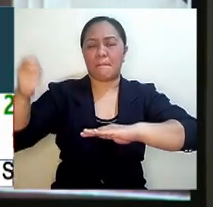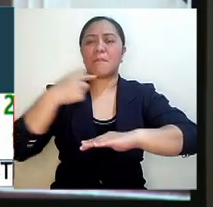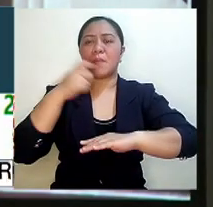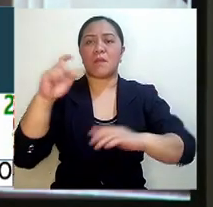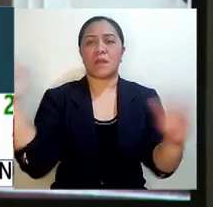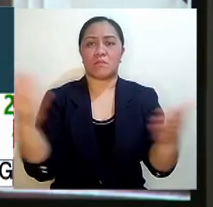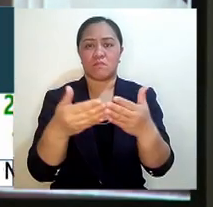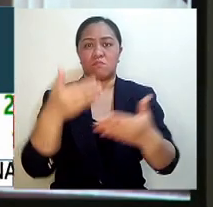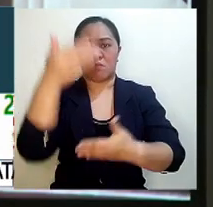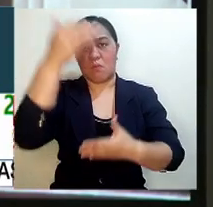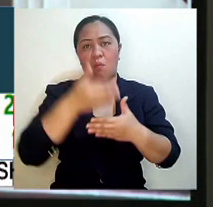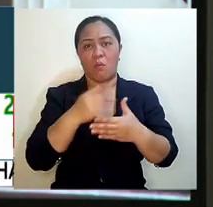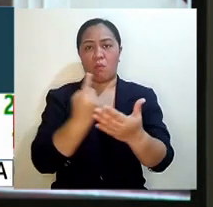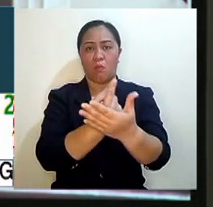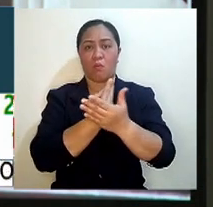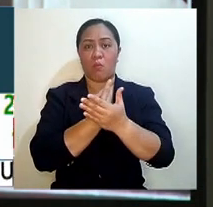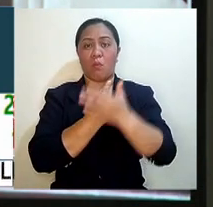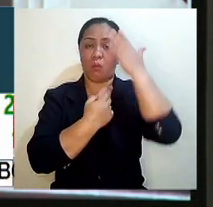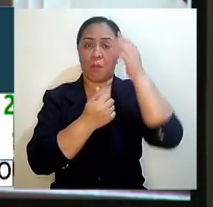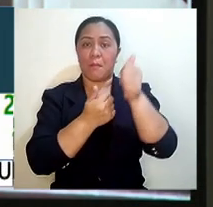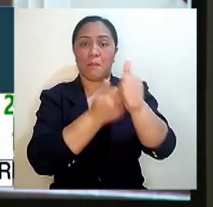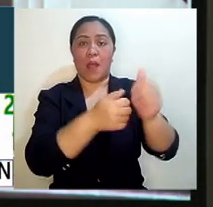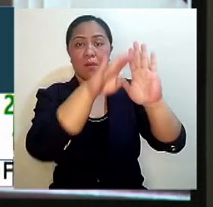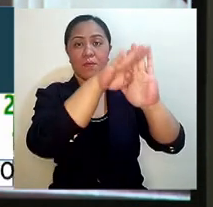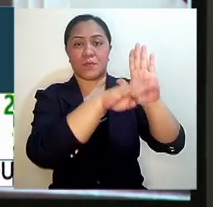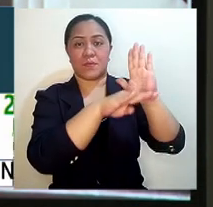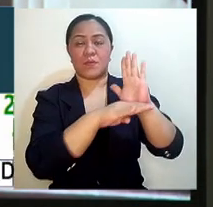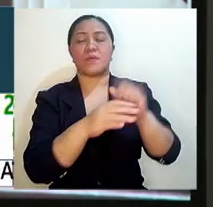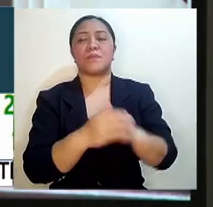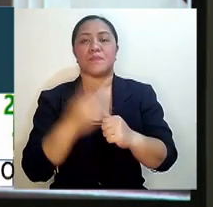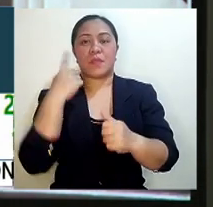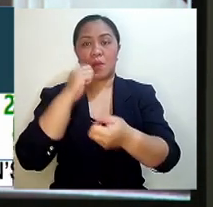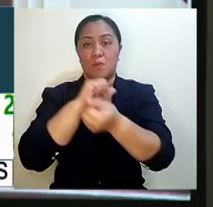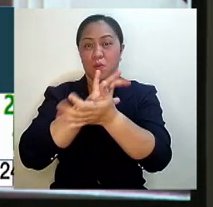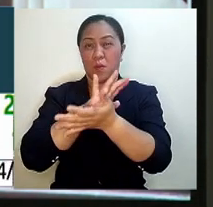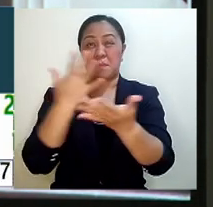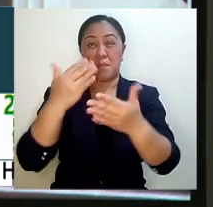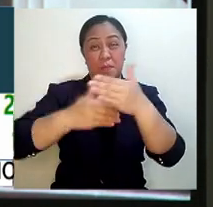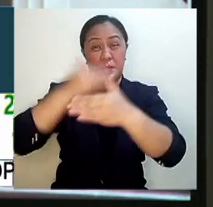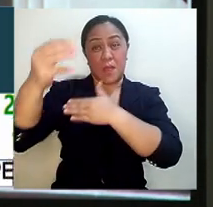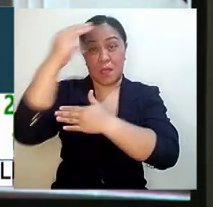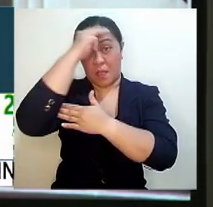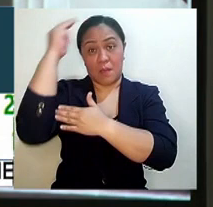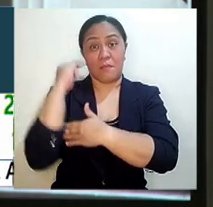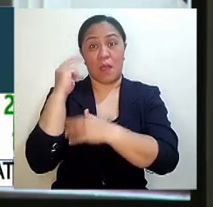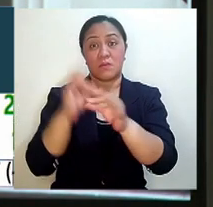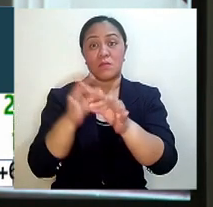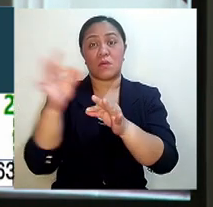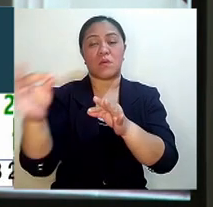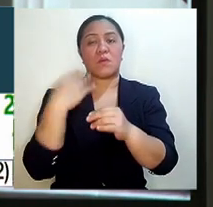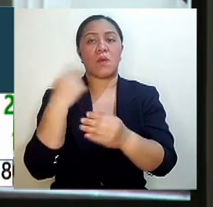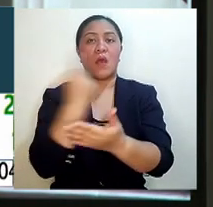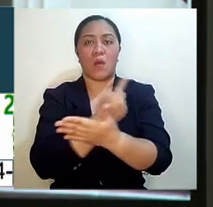against COVID-19. Oral arguments will resume on March 2 instead. As the magistrates also decided to suspend their weekly on-bank deliberations by